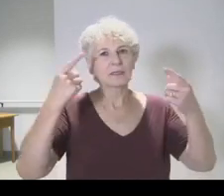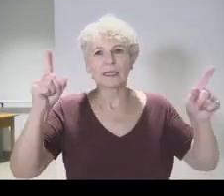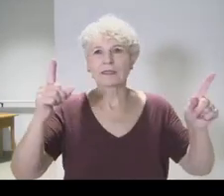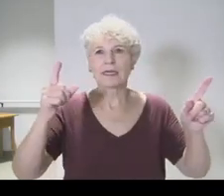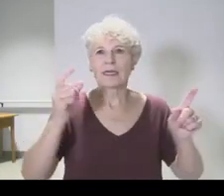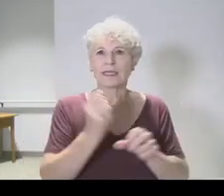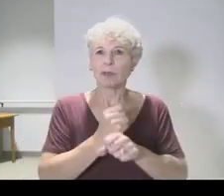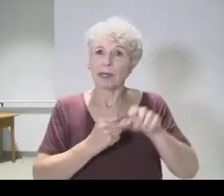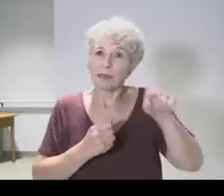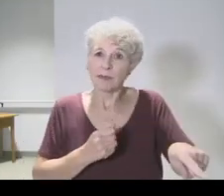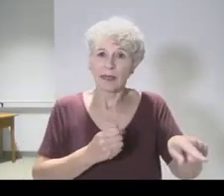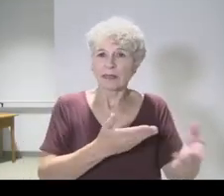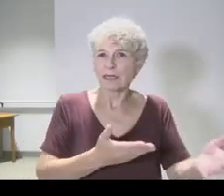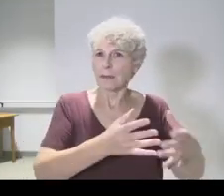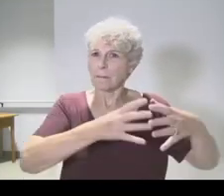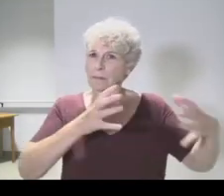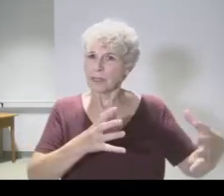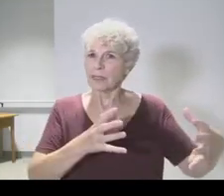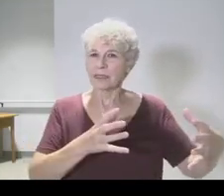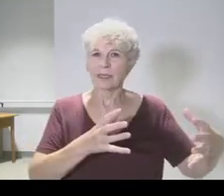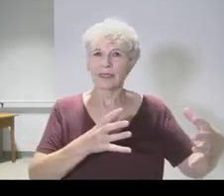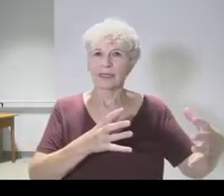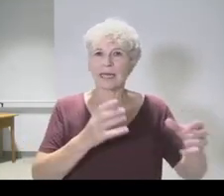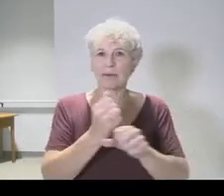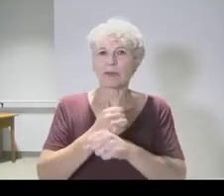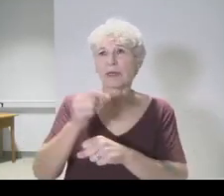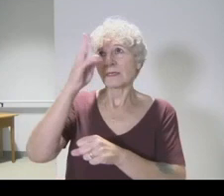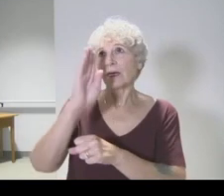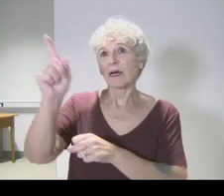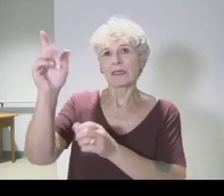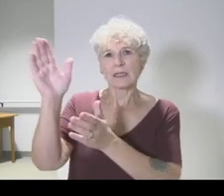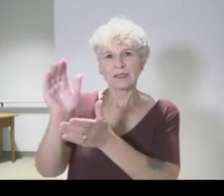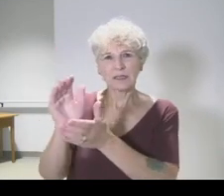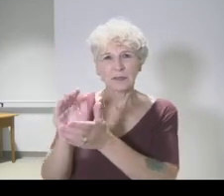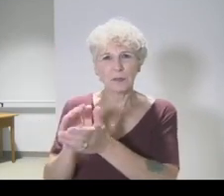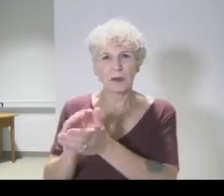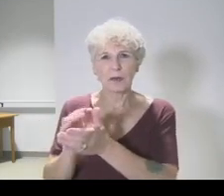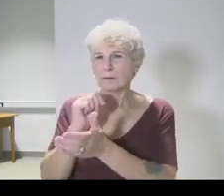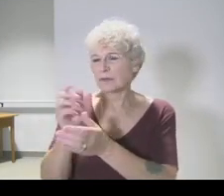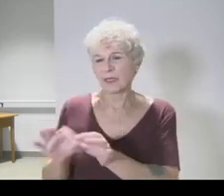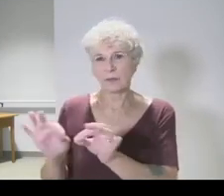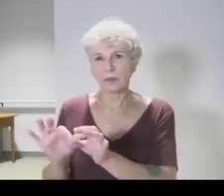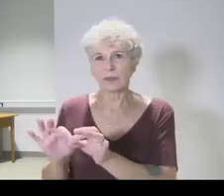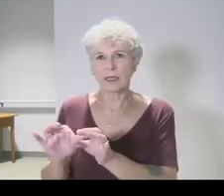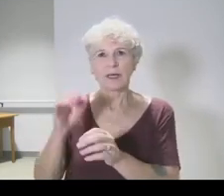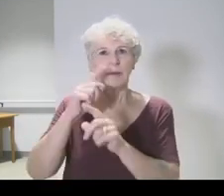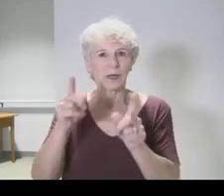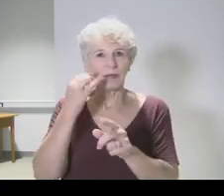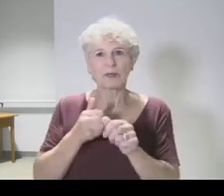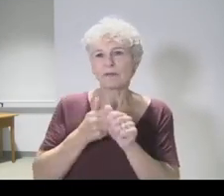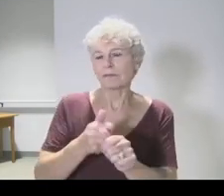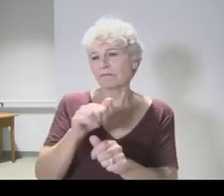we make that thing big and we make God small. But if we follow John's teachings